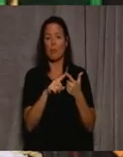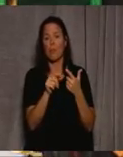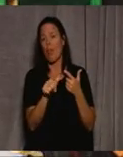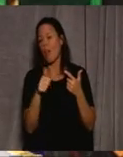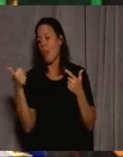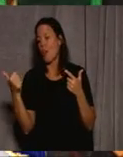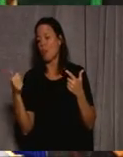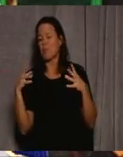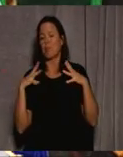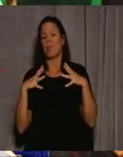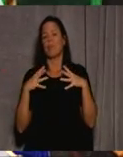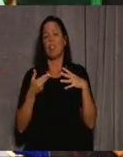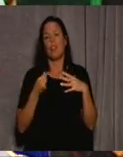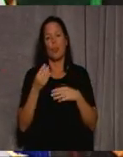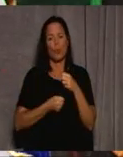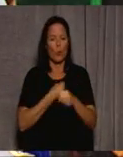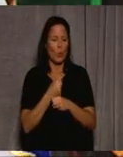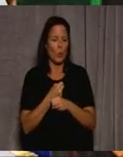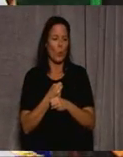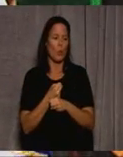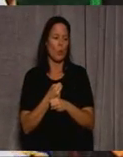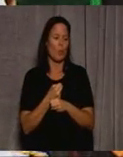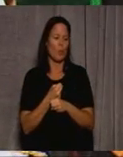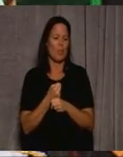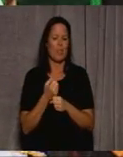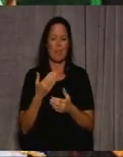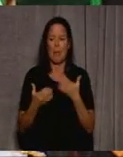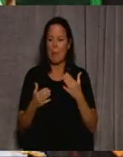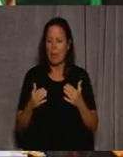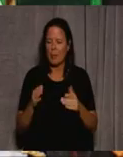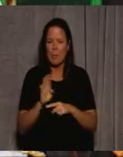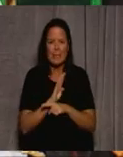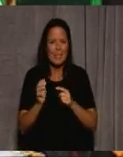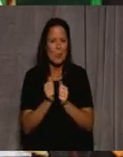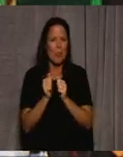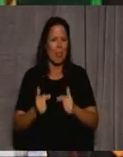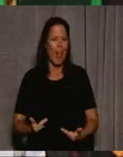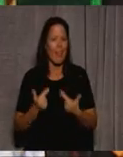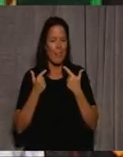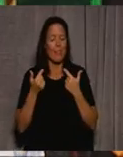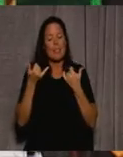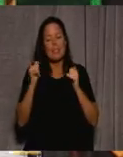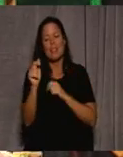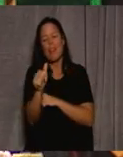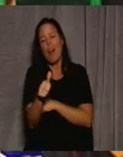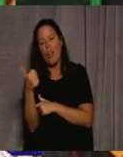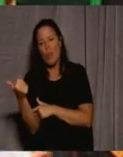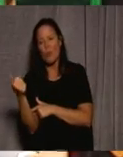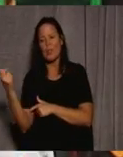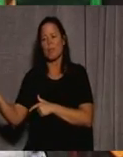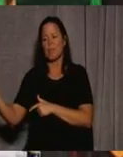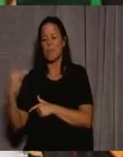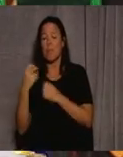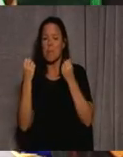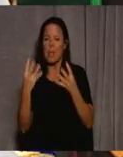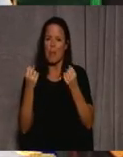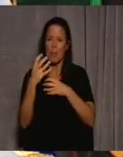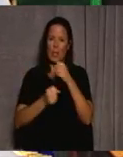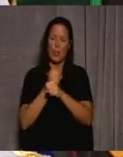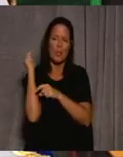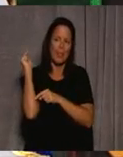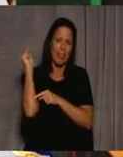off a couple of years and life got in the way. And still others came back many years